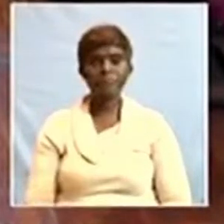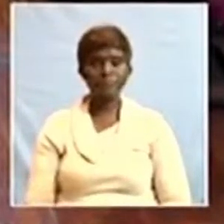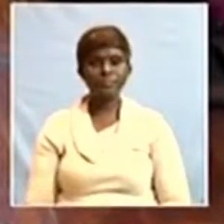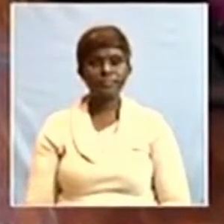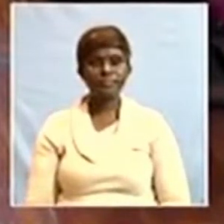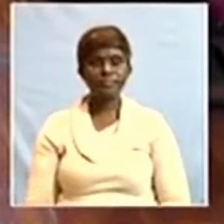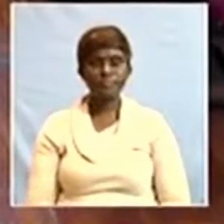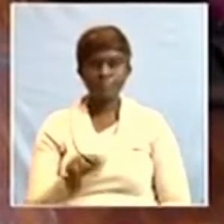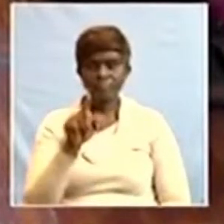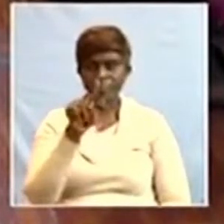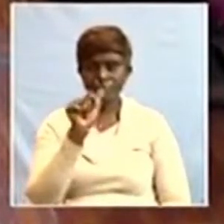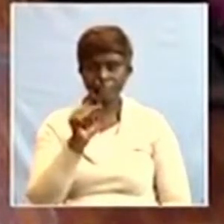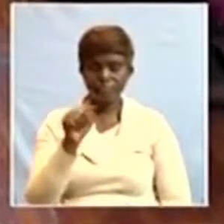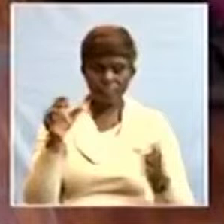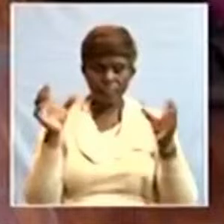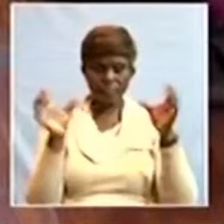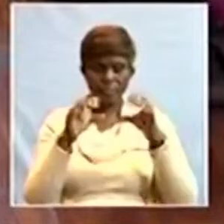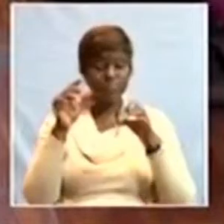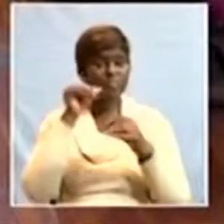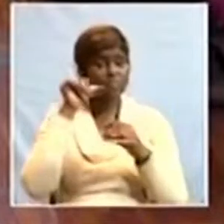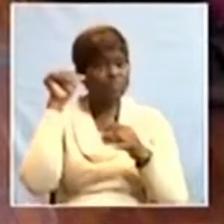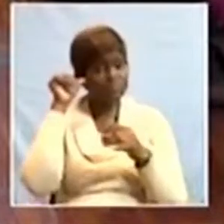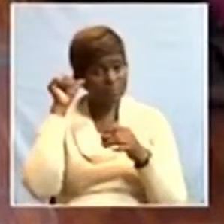PS, the committee yesterday